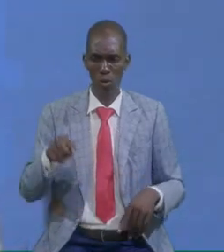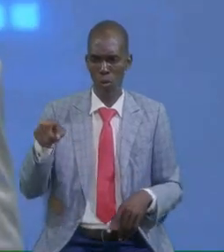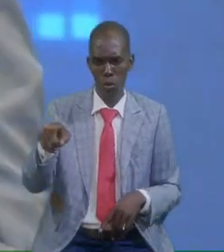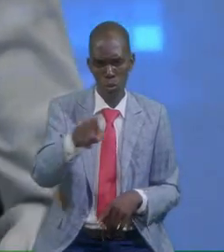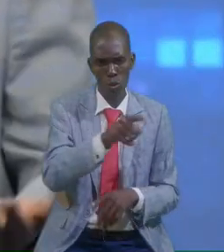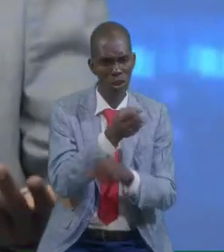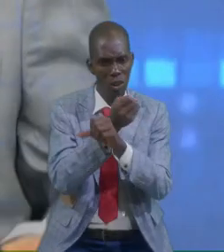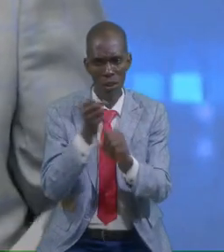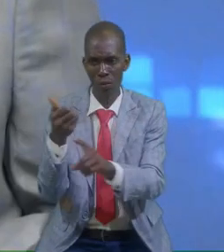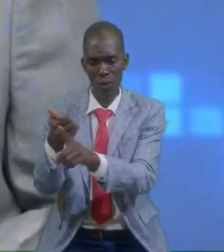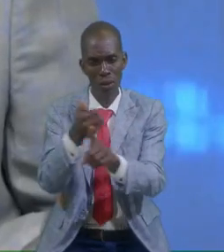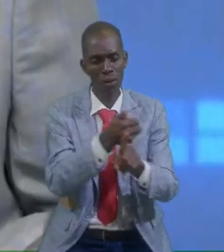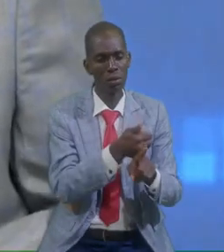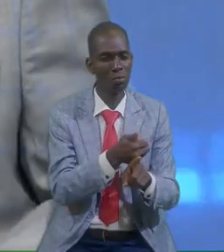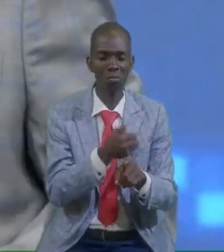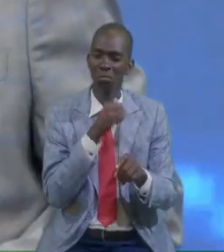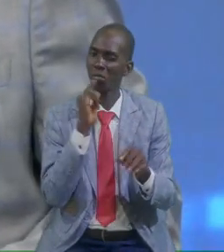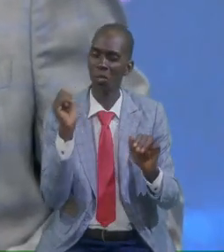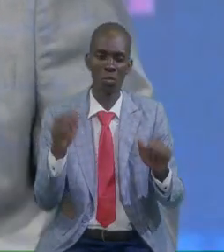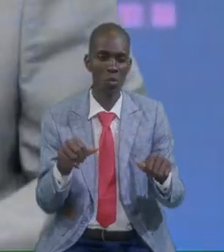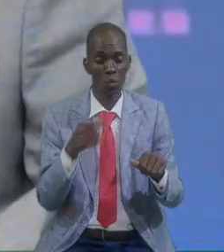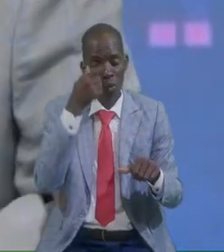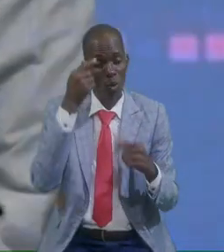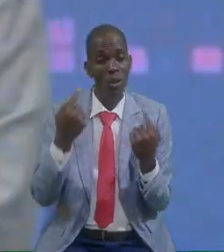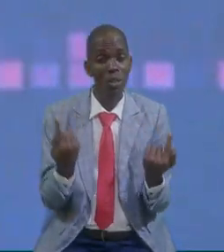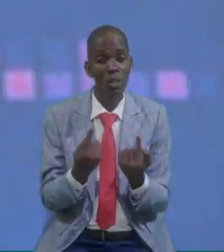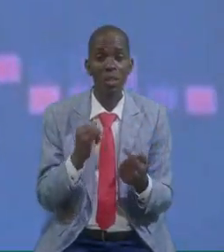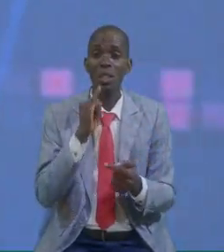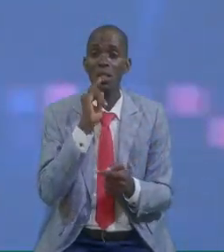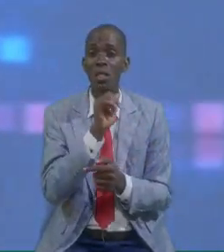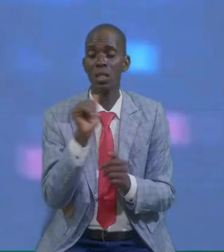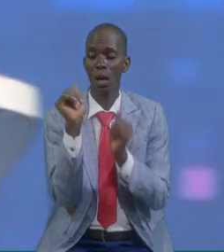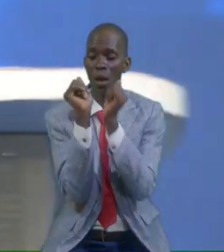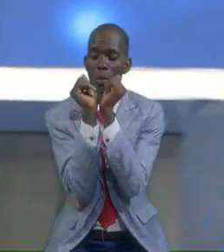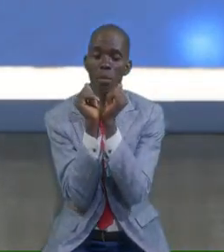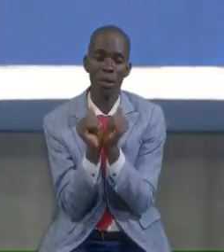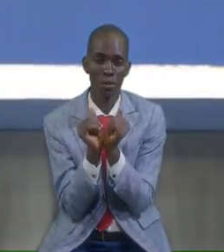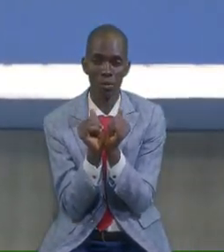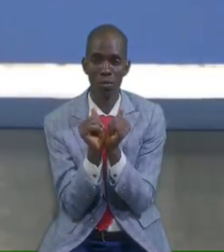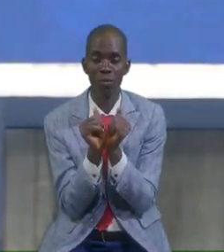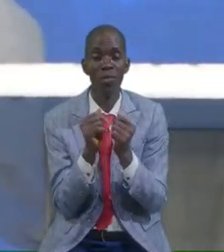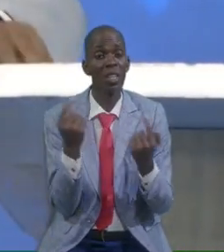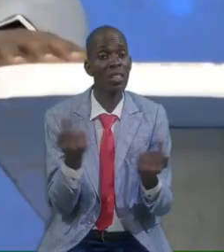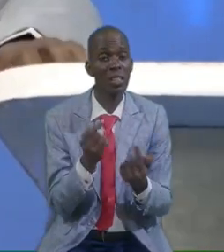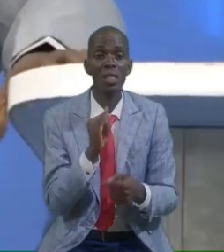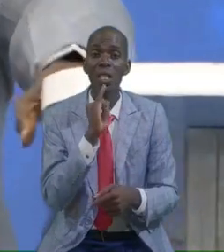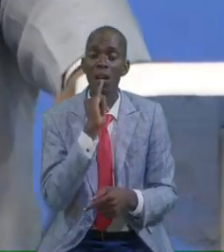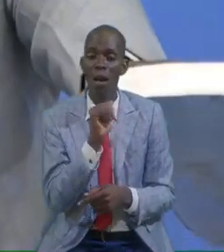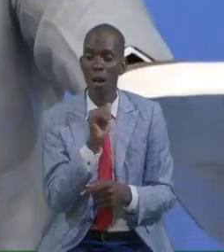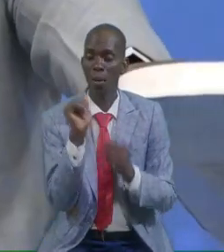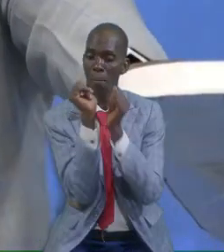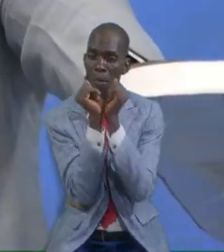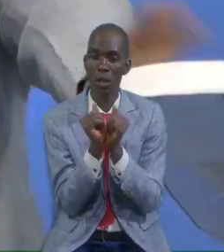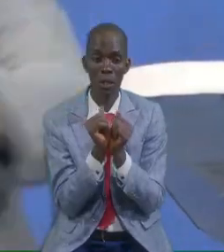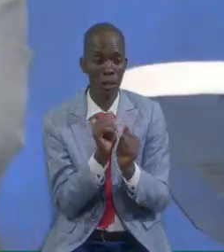Sin is bondage. Sin is bondage. The sinner is